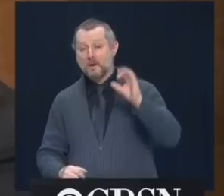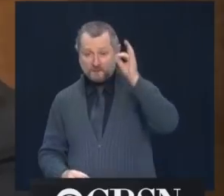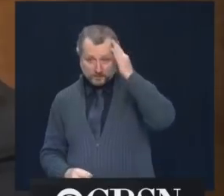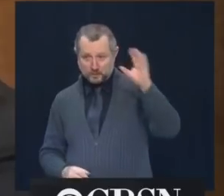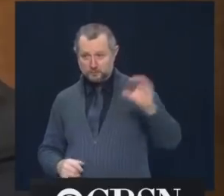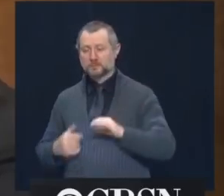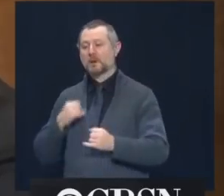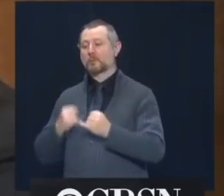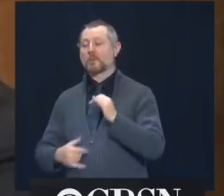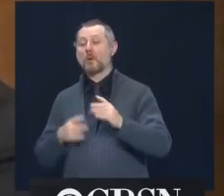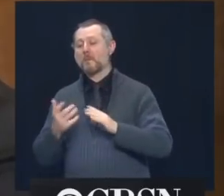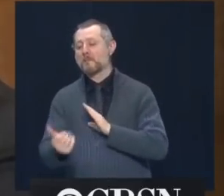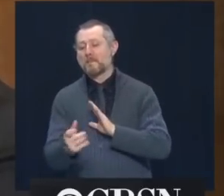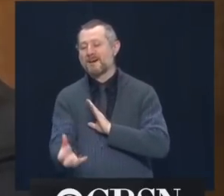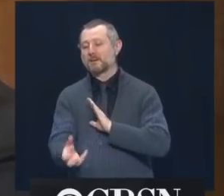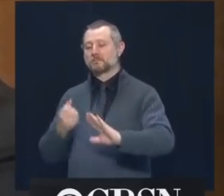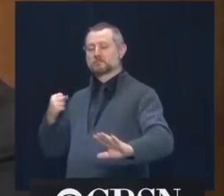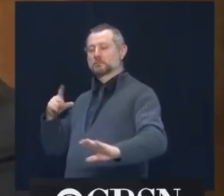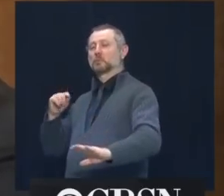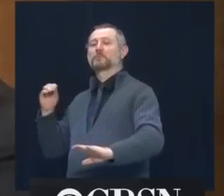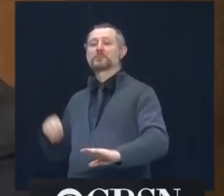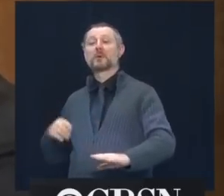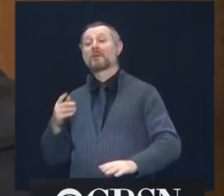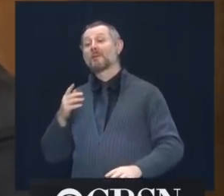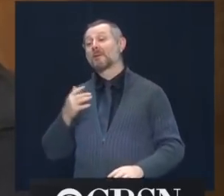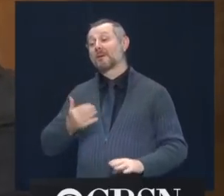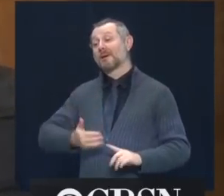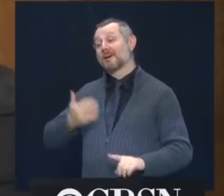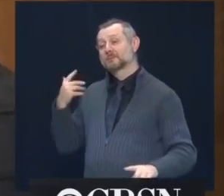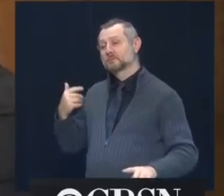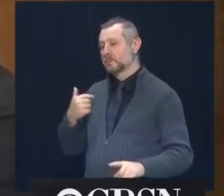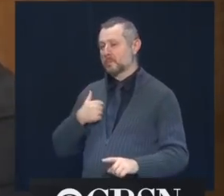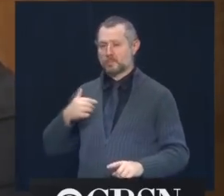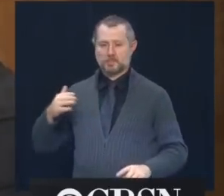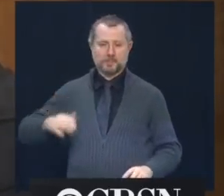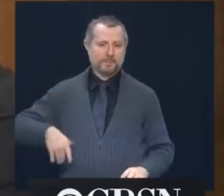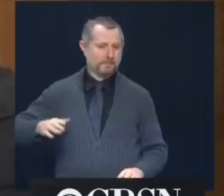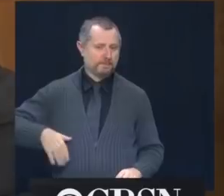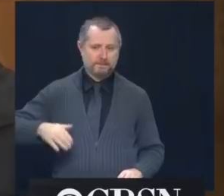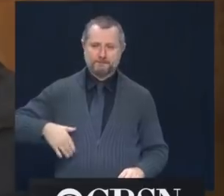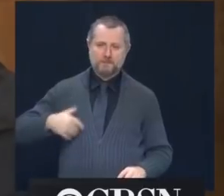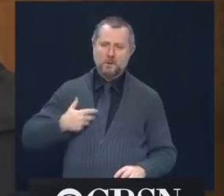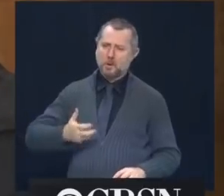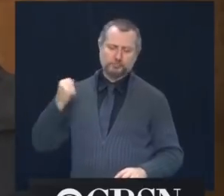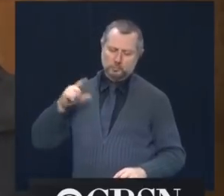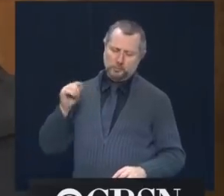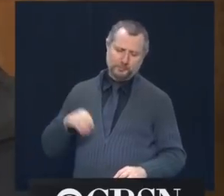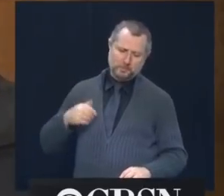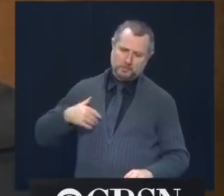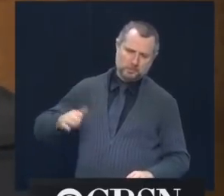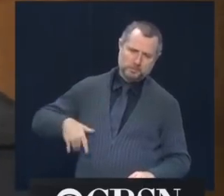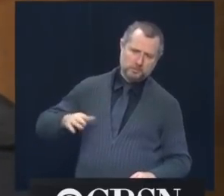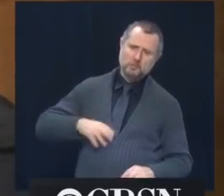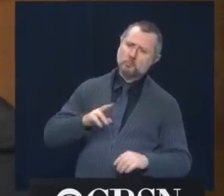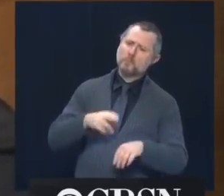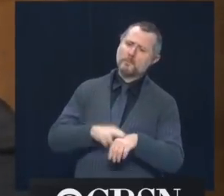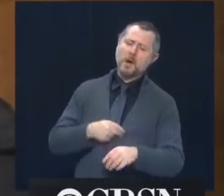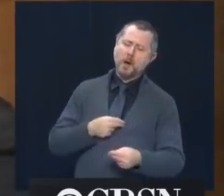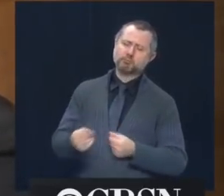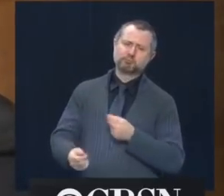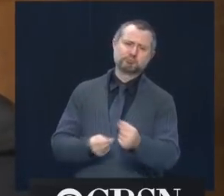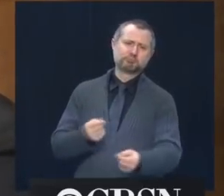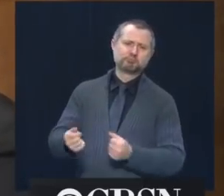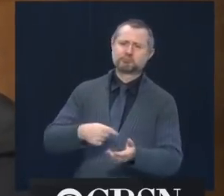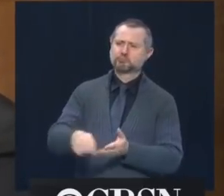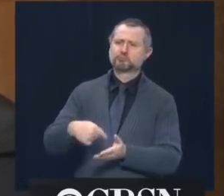of today, we have not been withholding 20% from the school districts on these payments so far, but we will in the absence of the